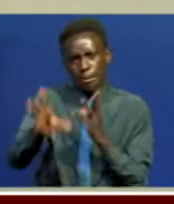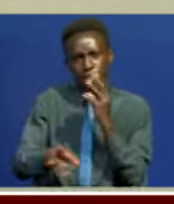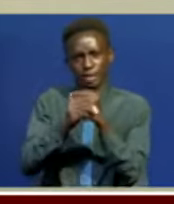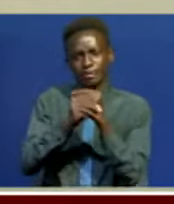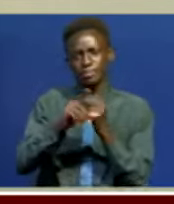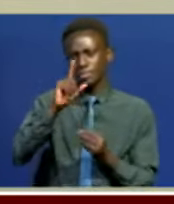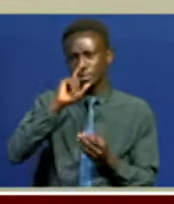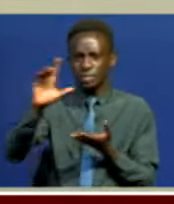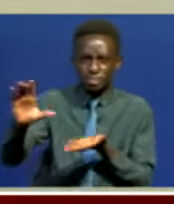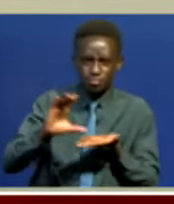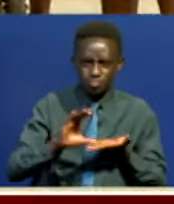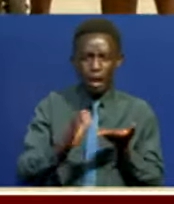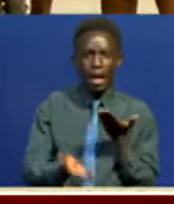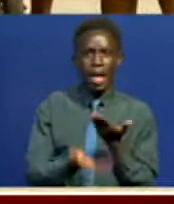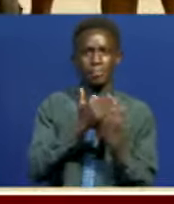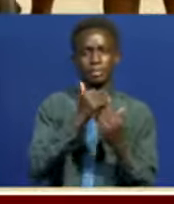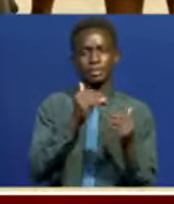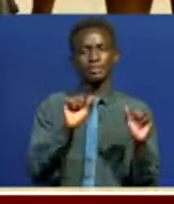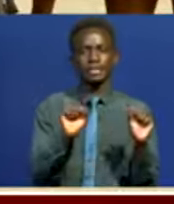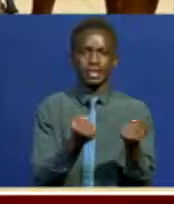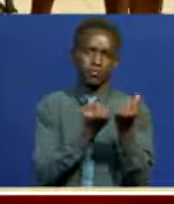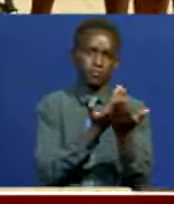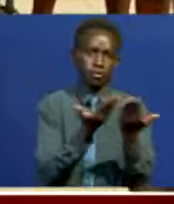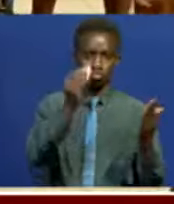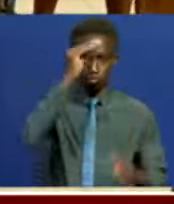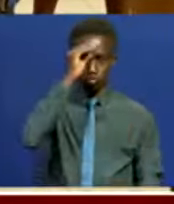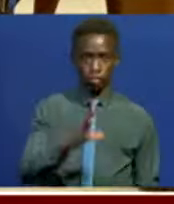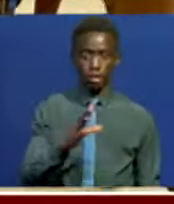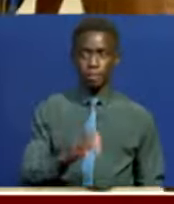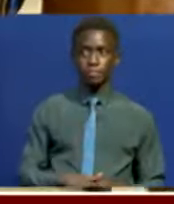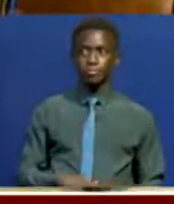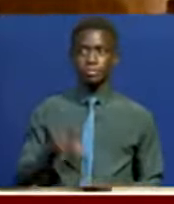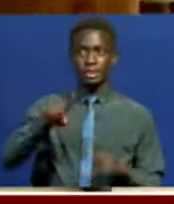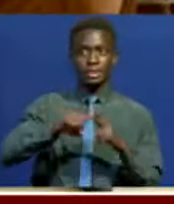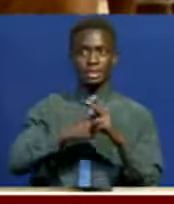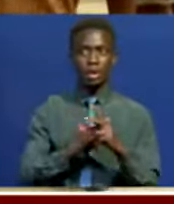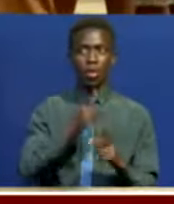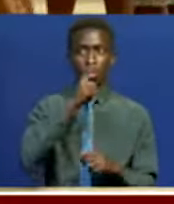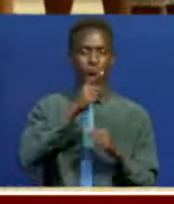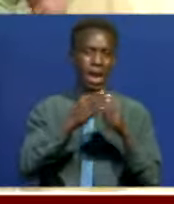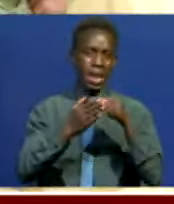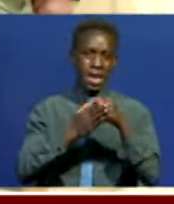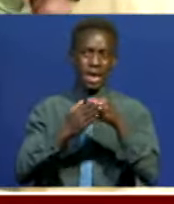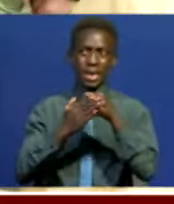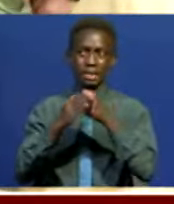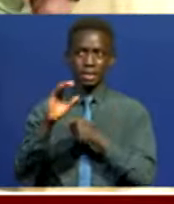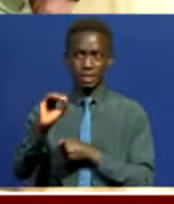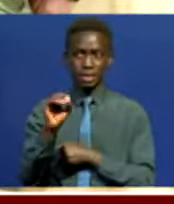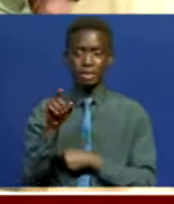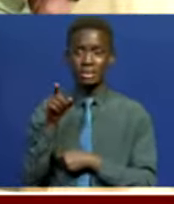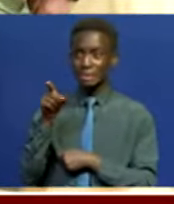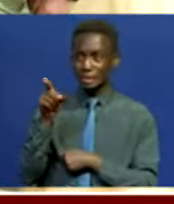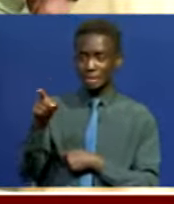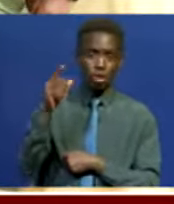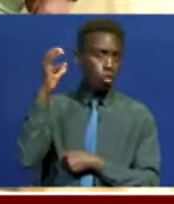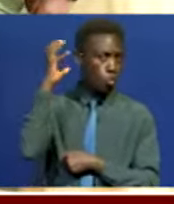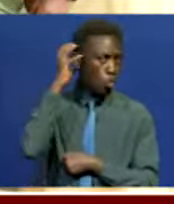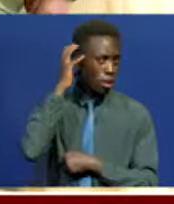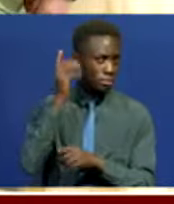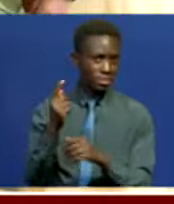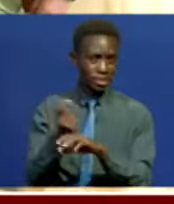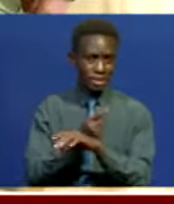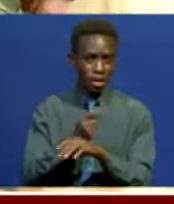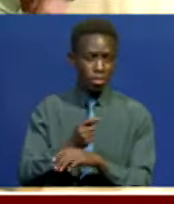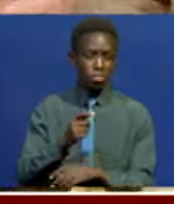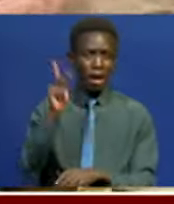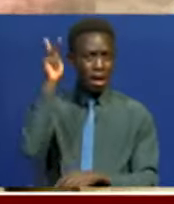be able to retain these students. Tangu kuanzishwa kwake mnamo mwaka 1990, taasisi hii imetoa mafunzo kwa zaidi ya